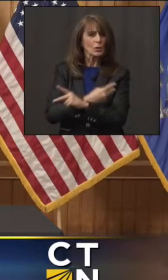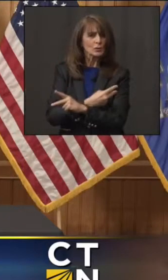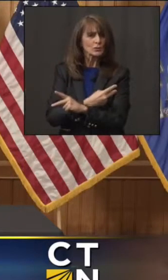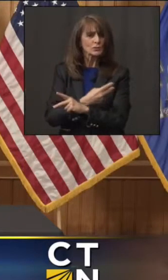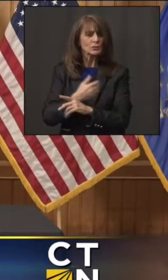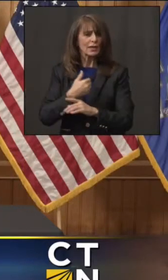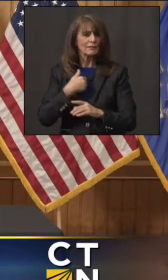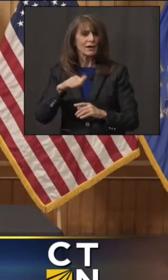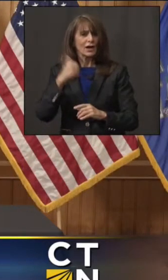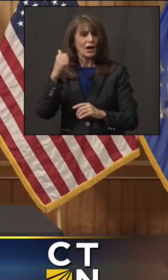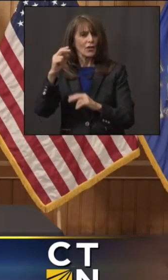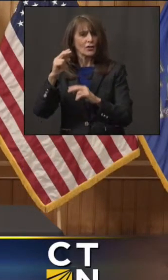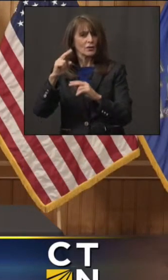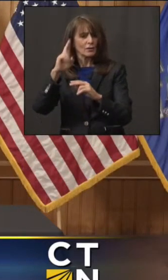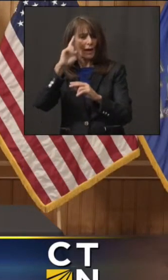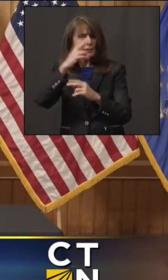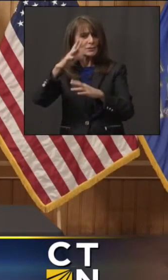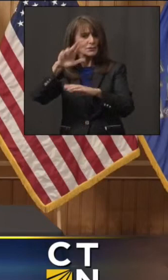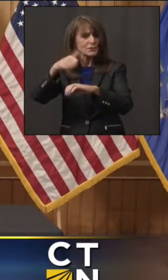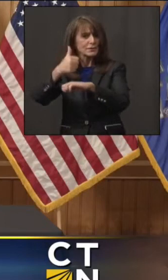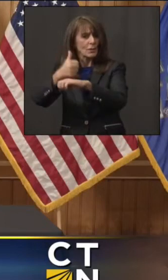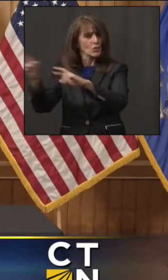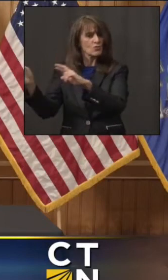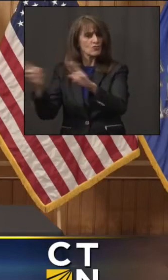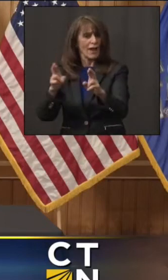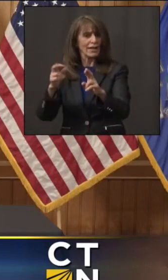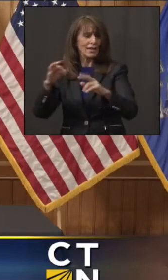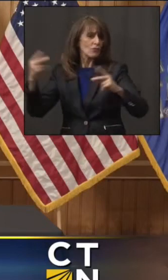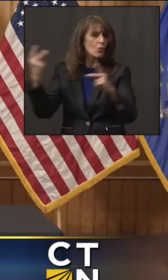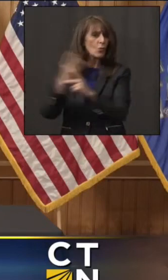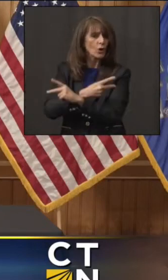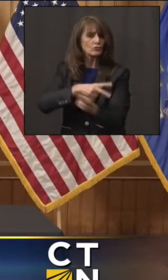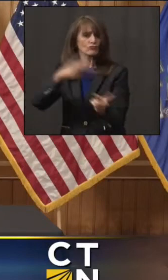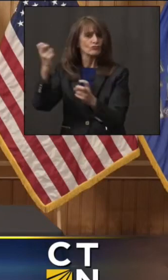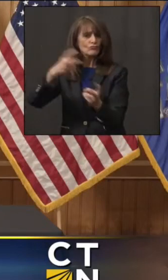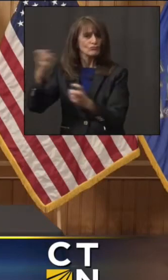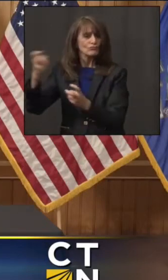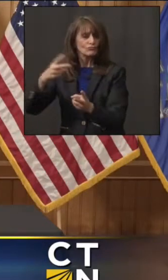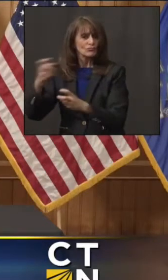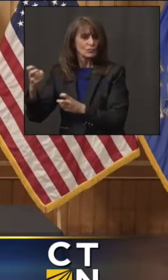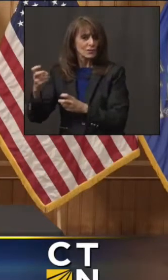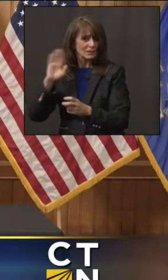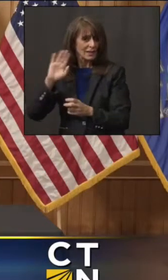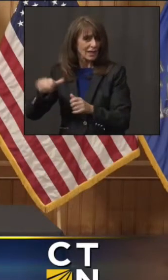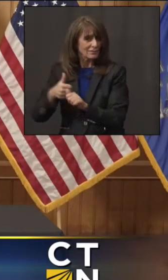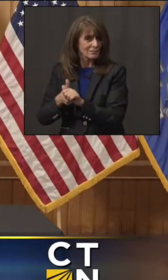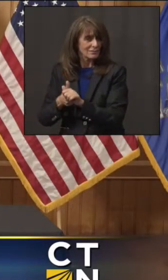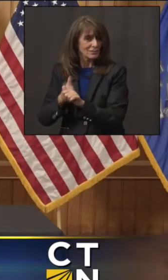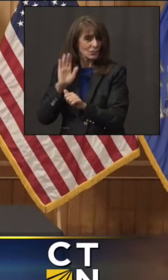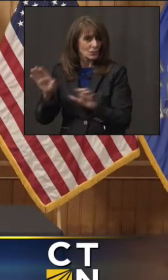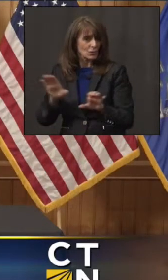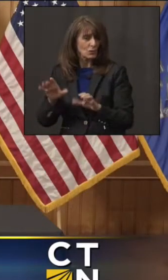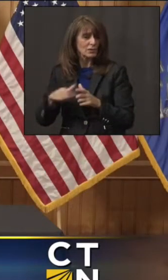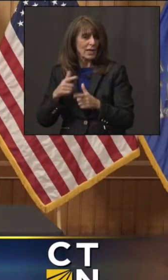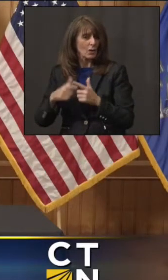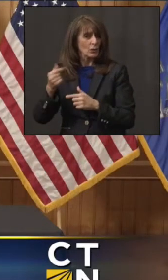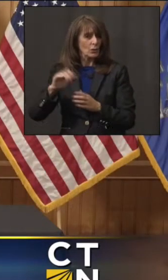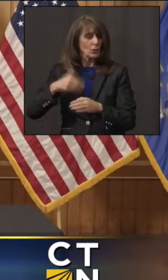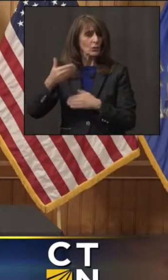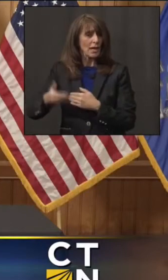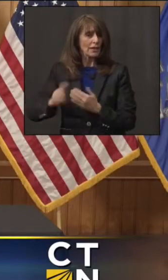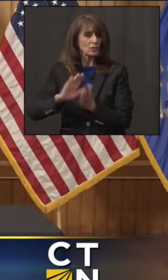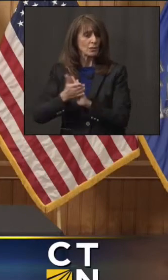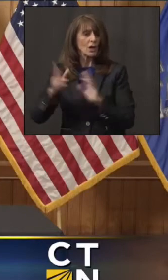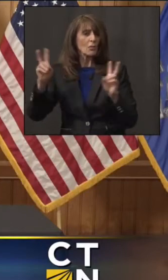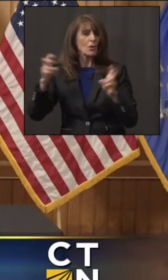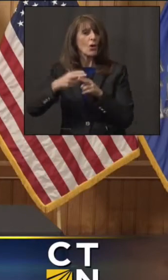other facilities set up in advance for more hospitalizations. Is that kind of the next step to what you can do to be